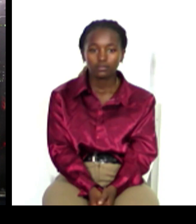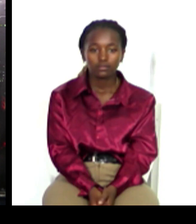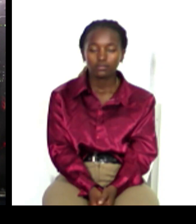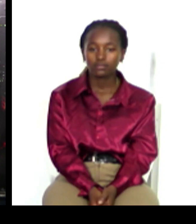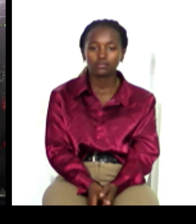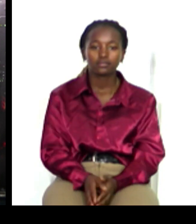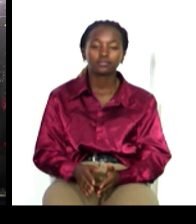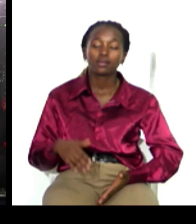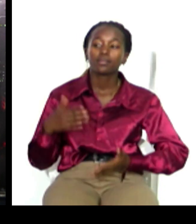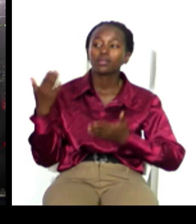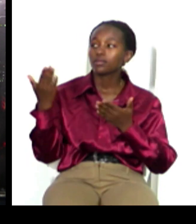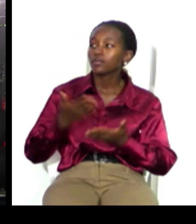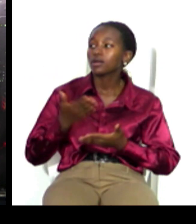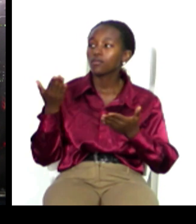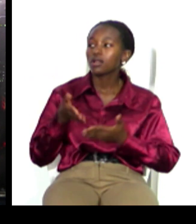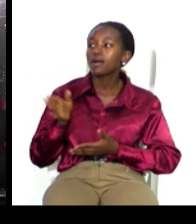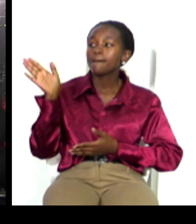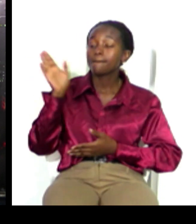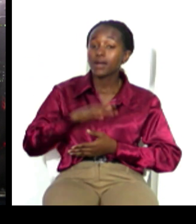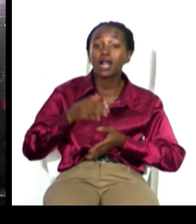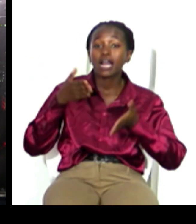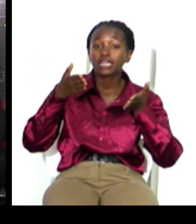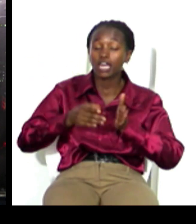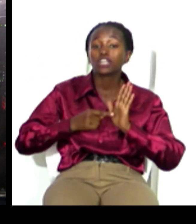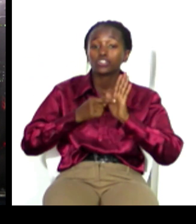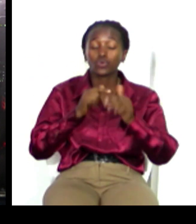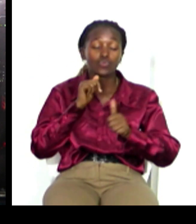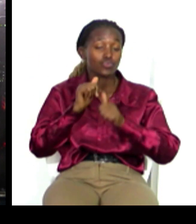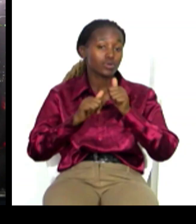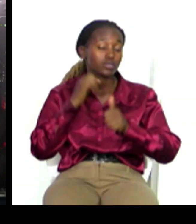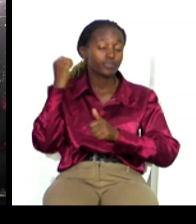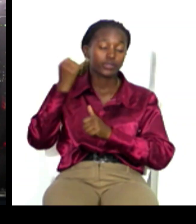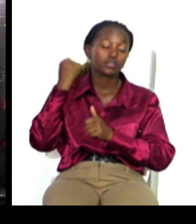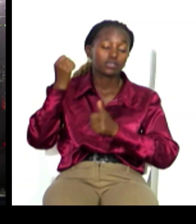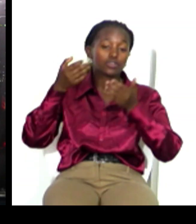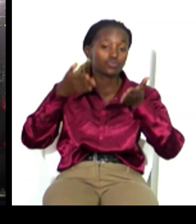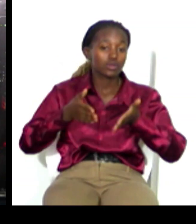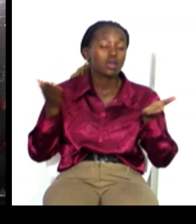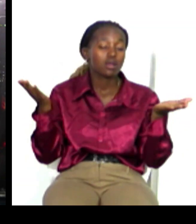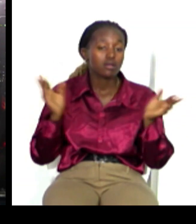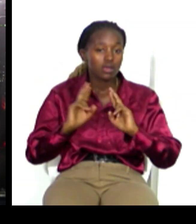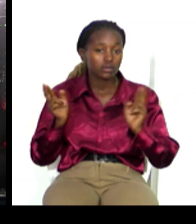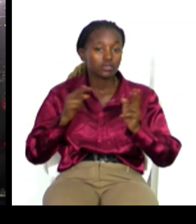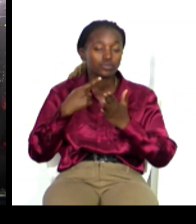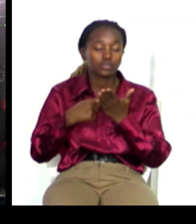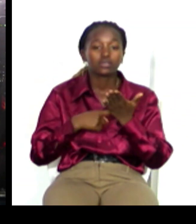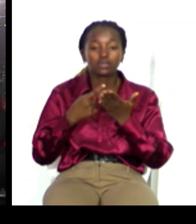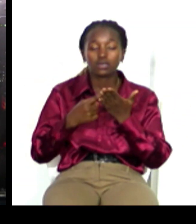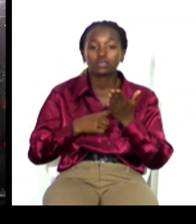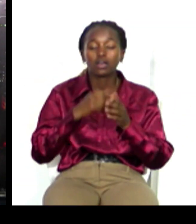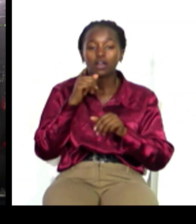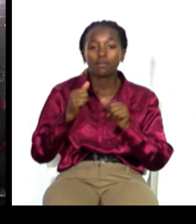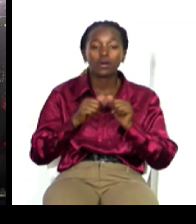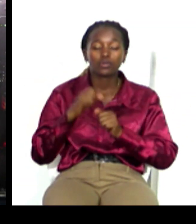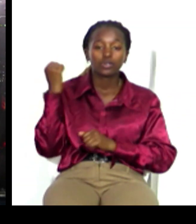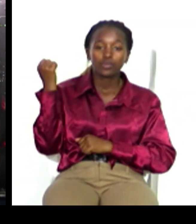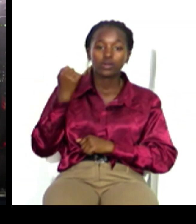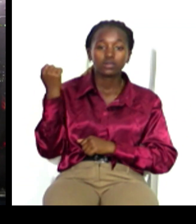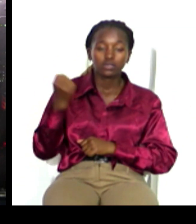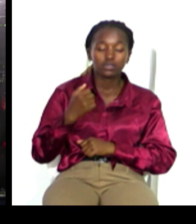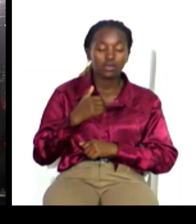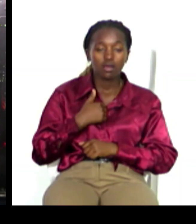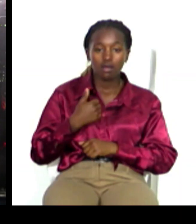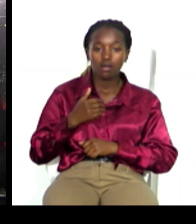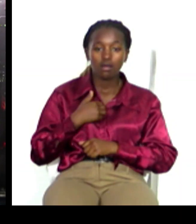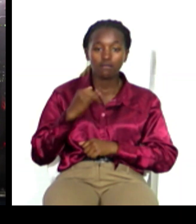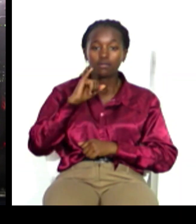Welcome back viewers, this is Politics Today hapa Science TV, hapa tunachapa siasa. So much happening in Kenyan politics. We are with